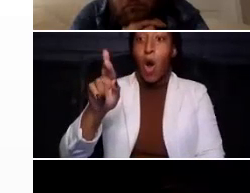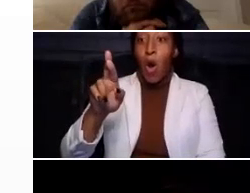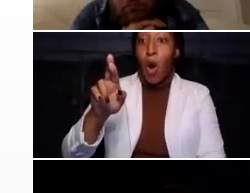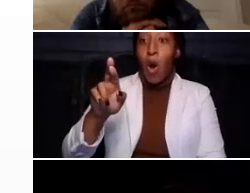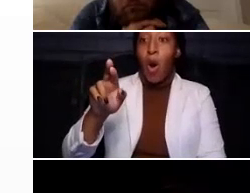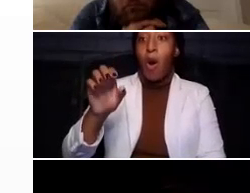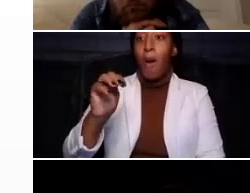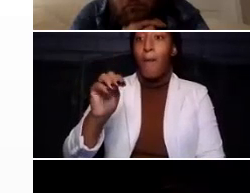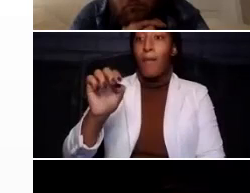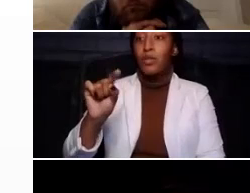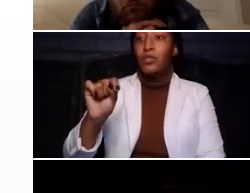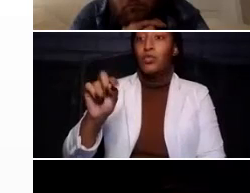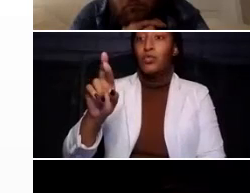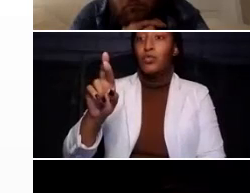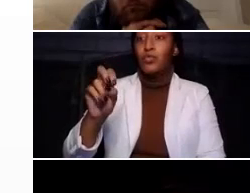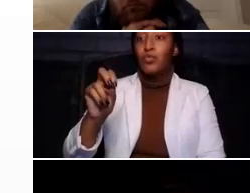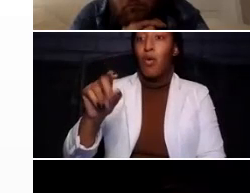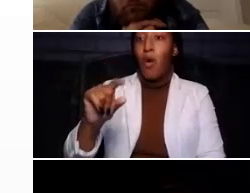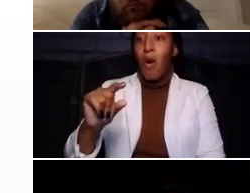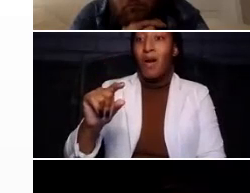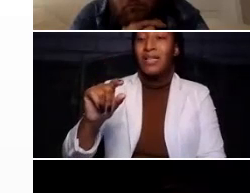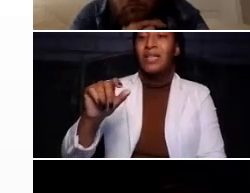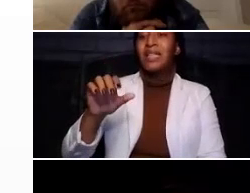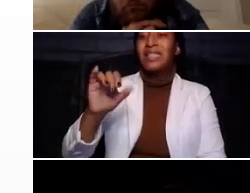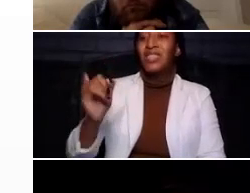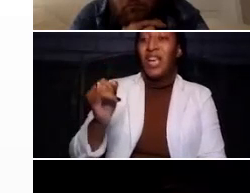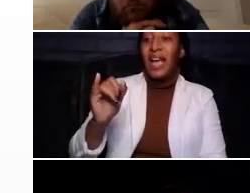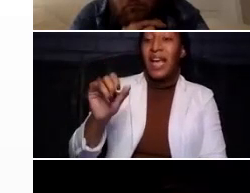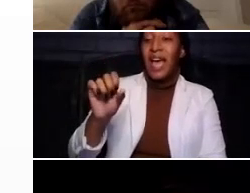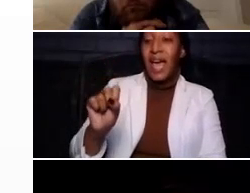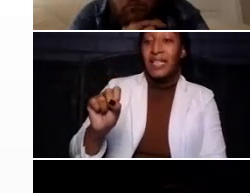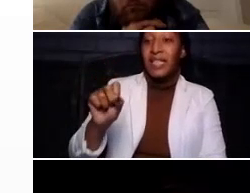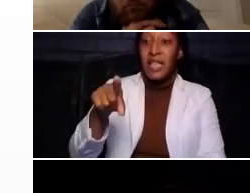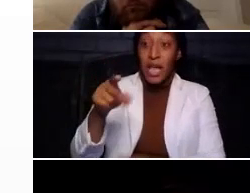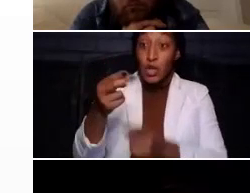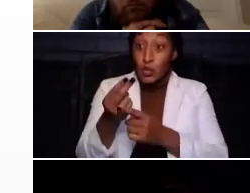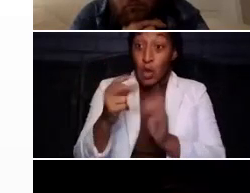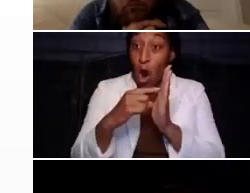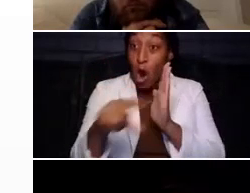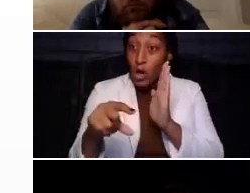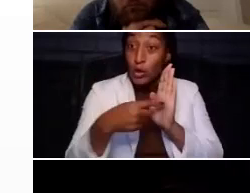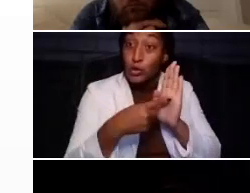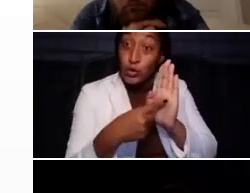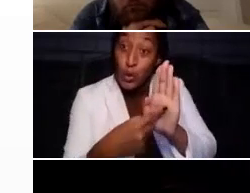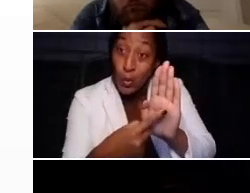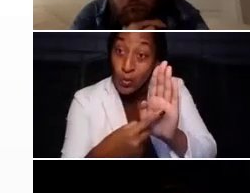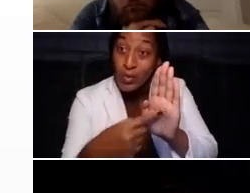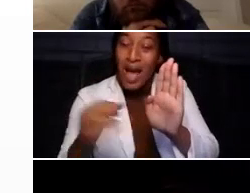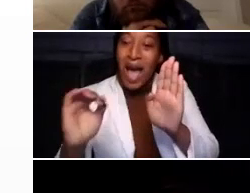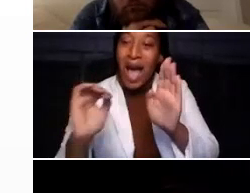using an article and they show you how you format a citation. Notice that references is